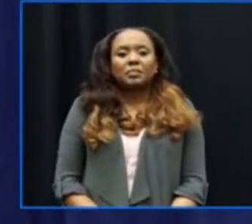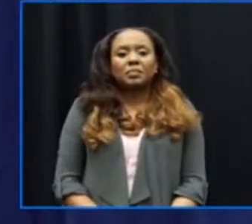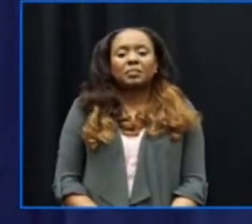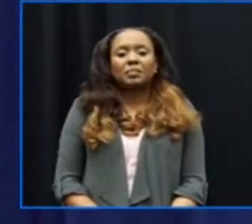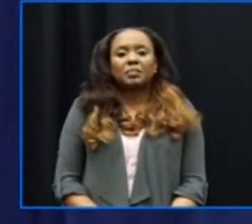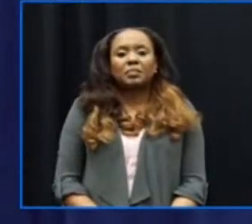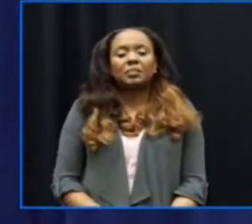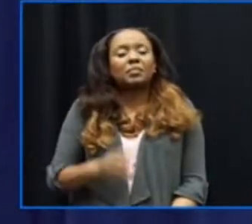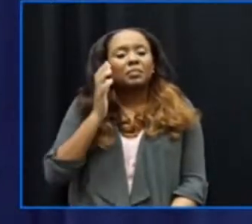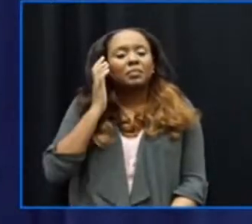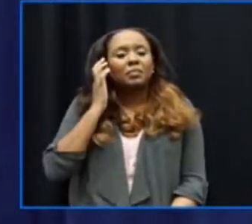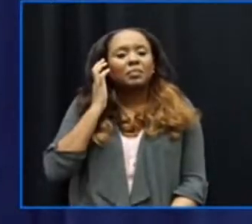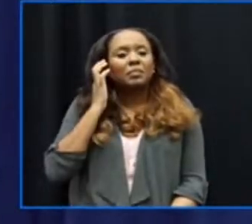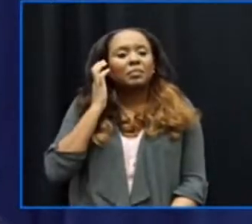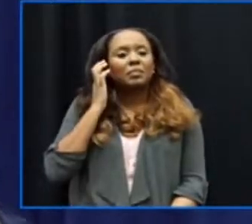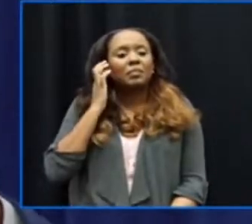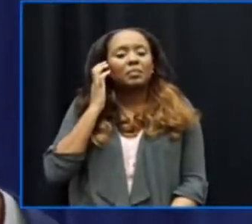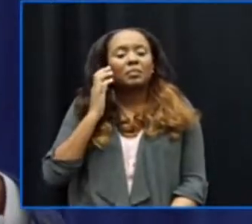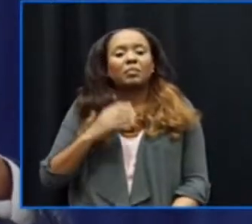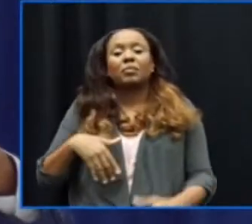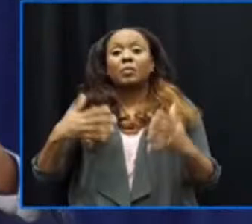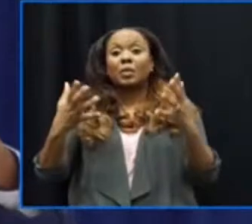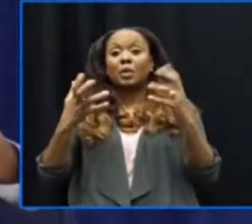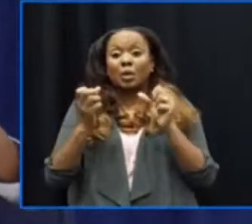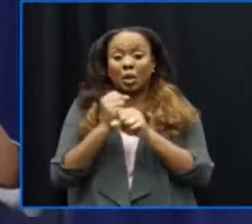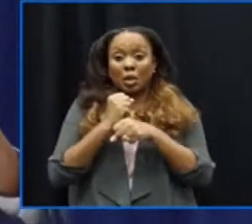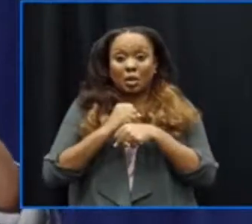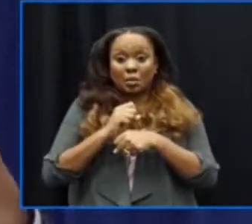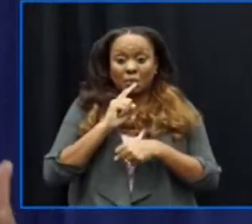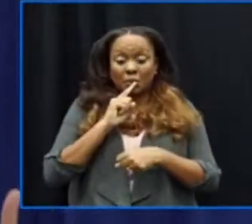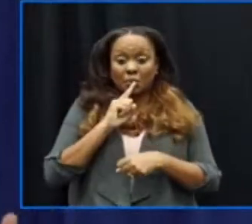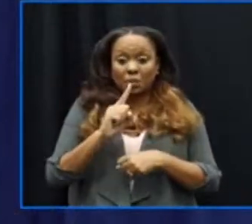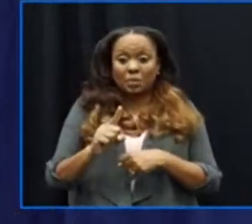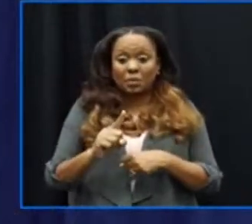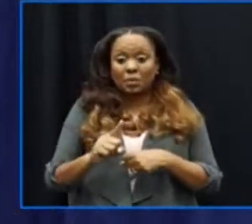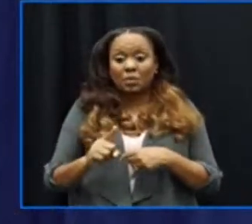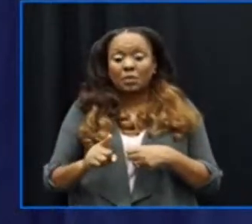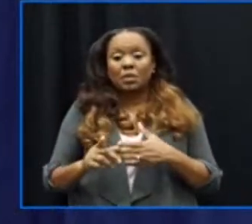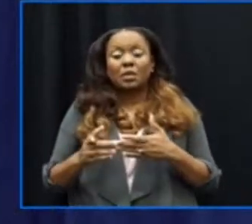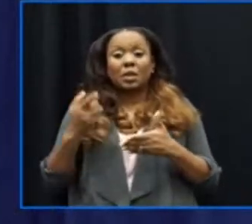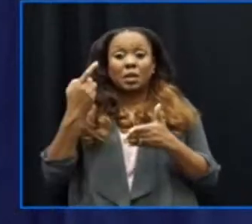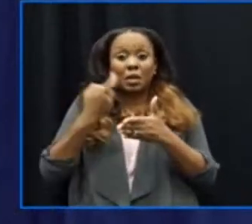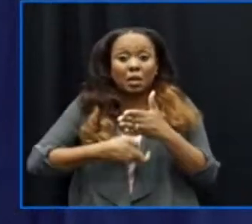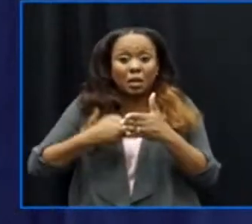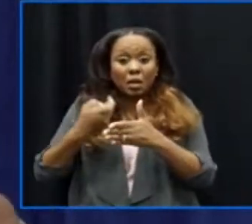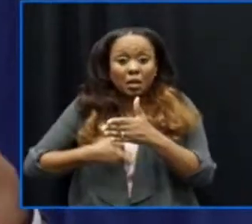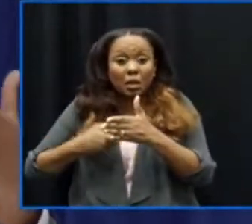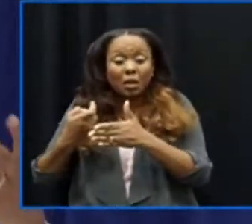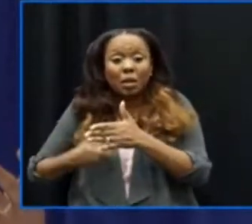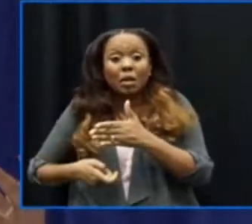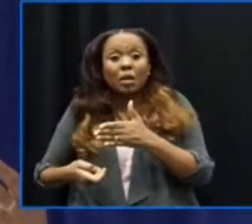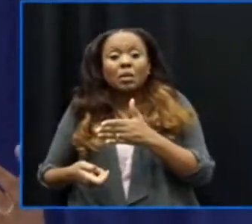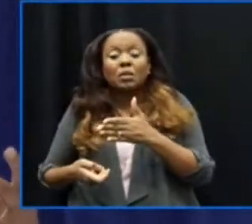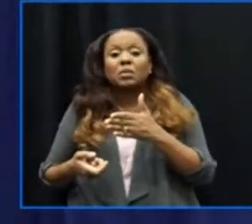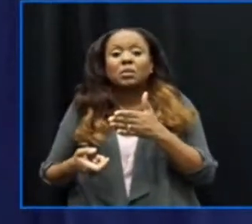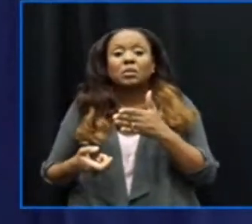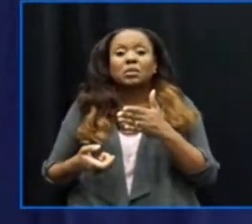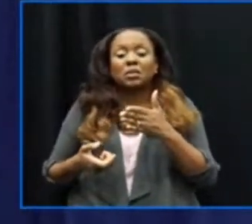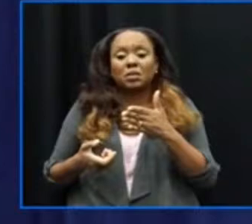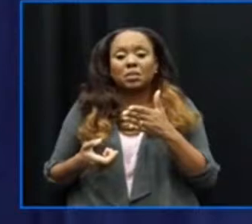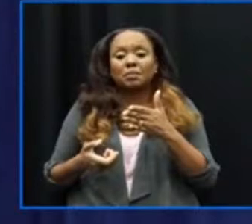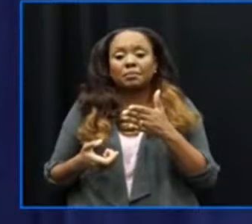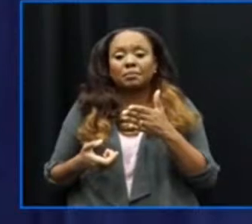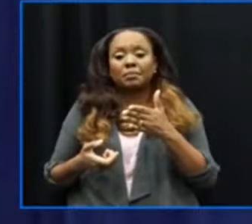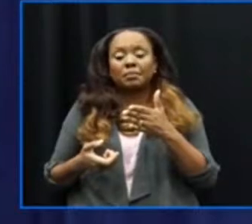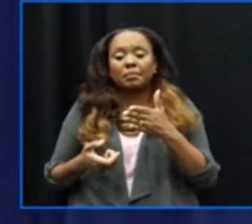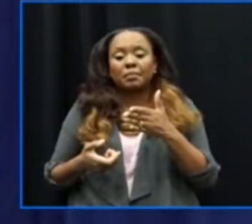generations to come. We want to ensure that the cost of contributions doesn't exceed a certain number, right? We want